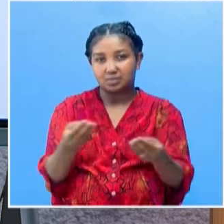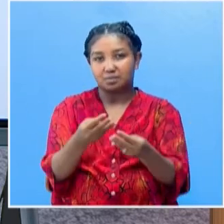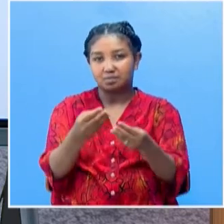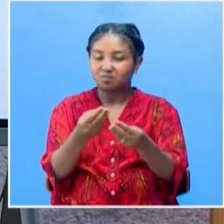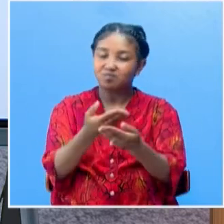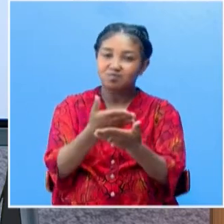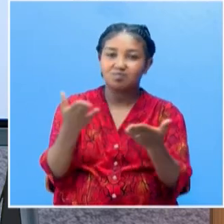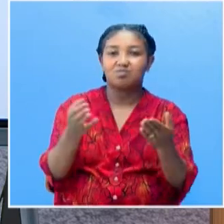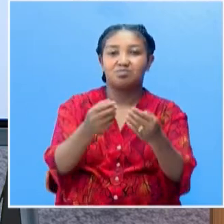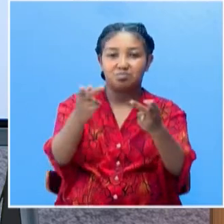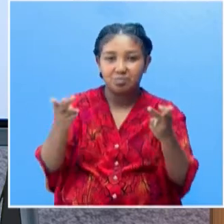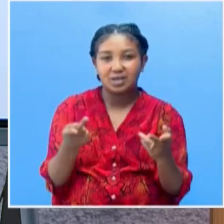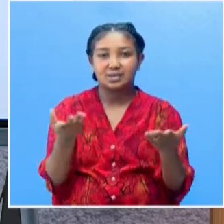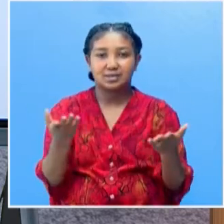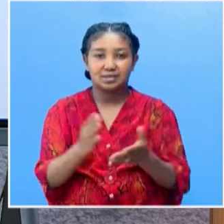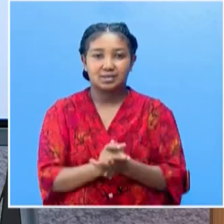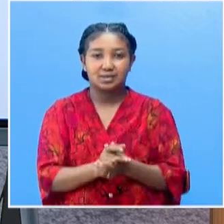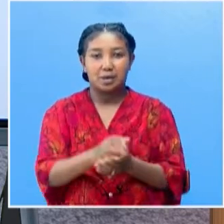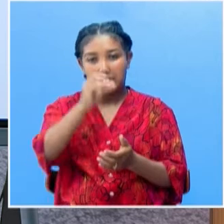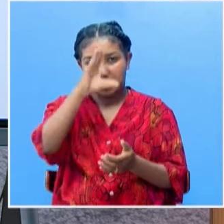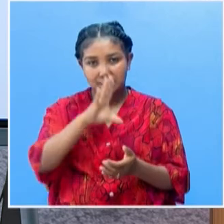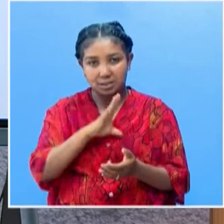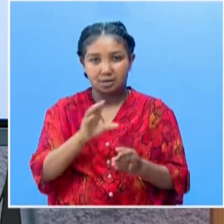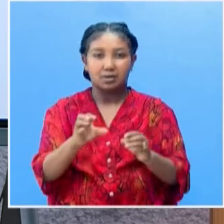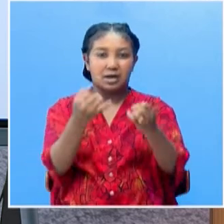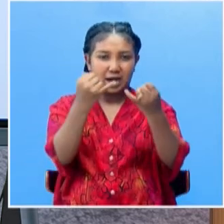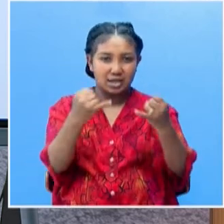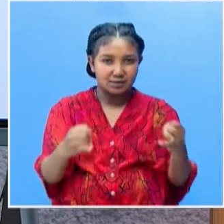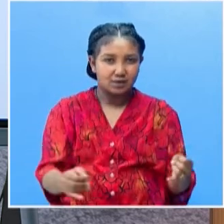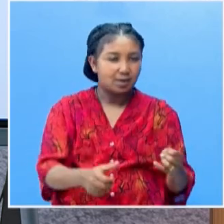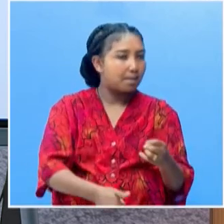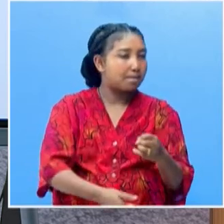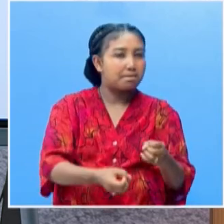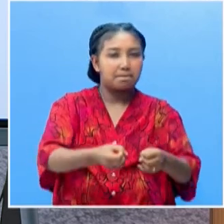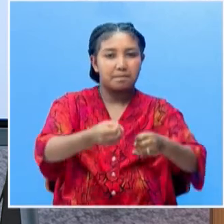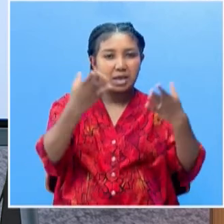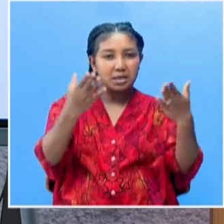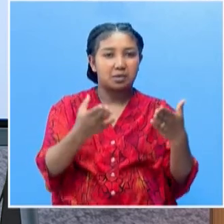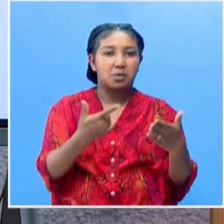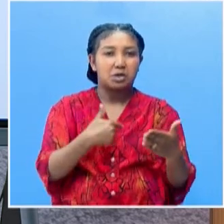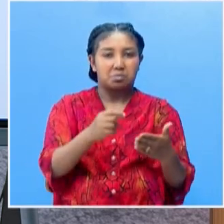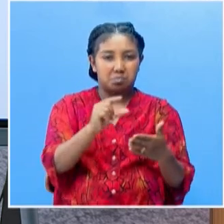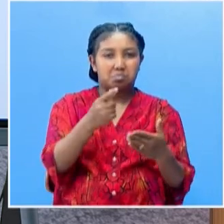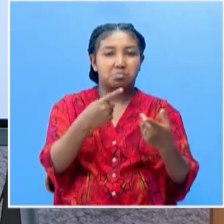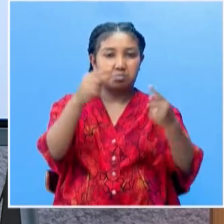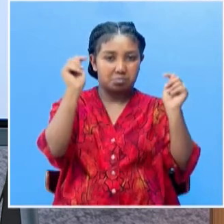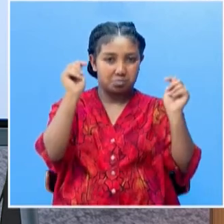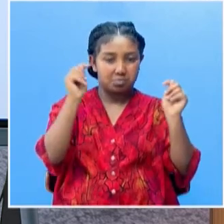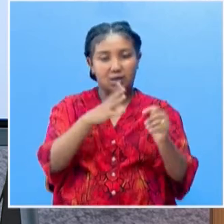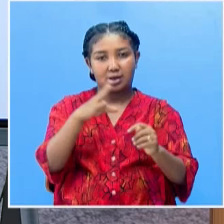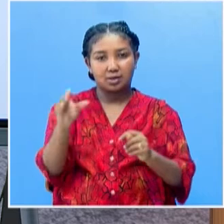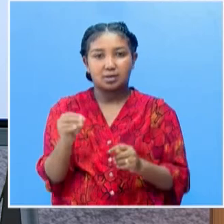materials, people, places, etc. Yes? Classified into many. We try to see most of them.